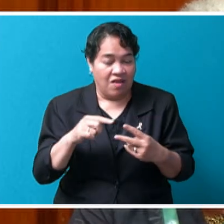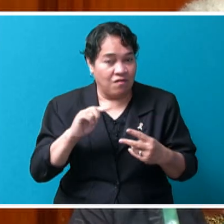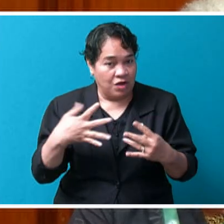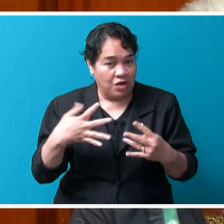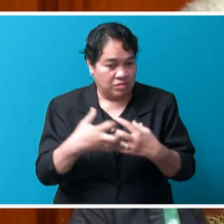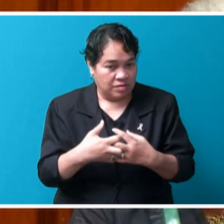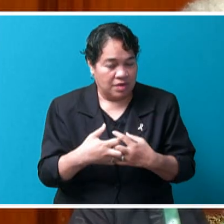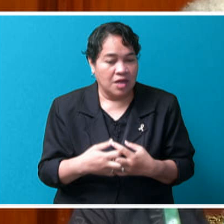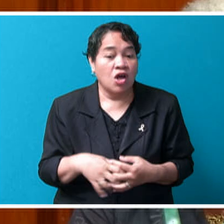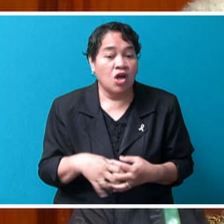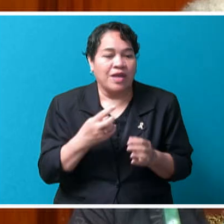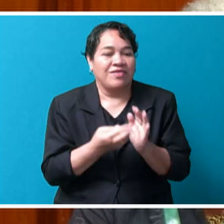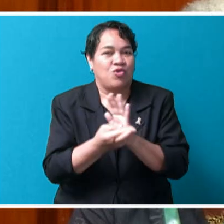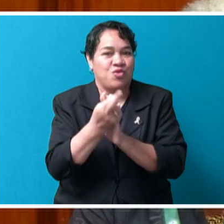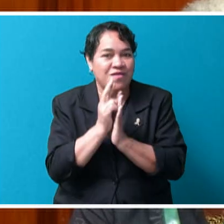extended review,